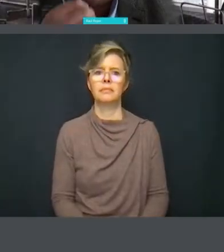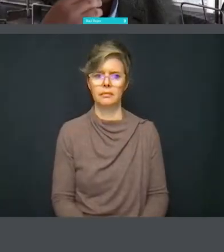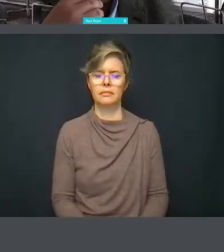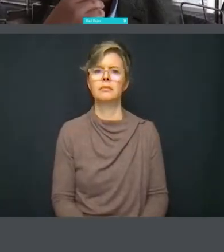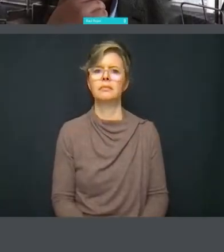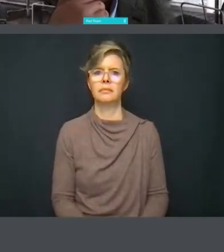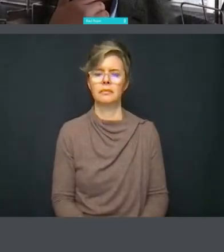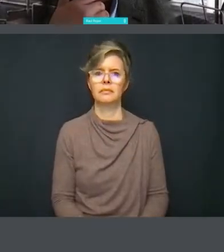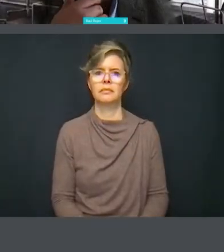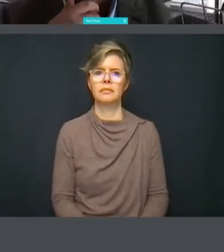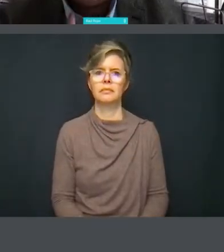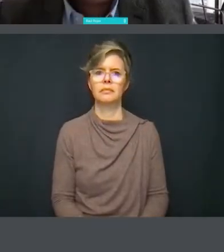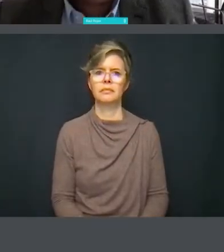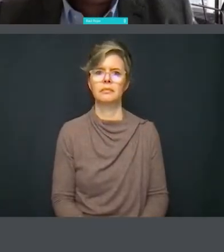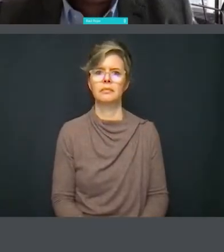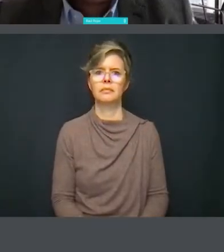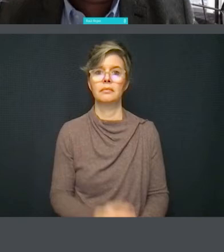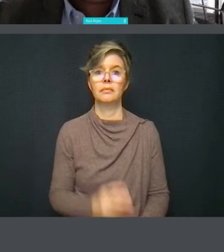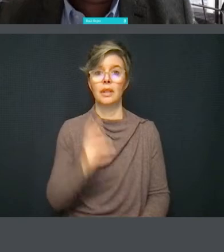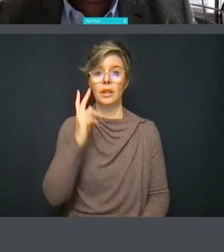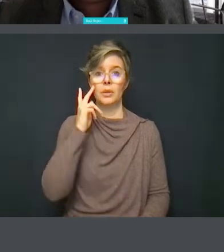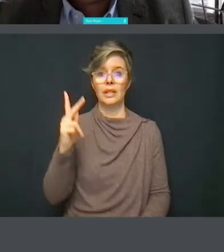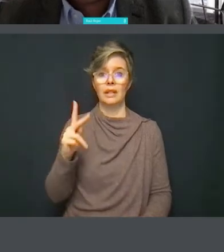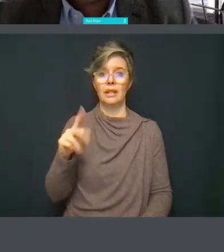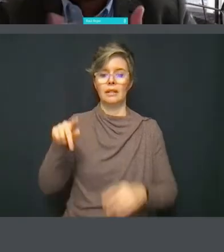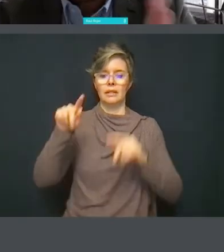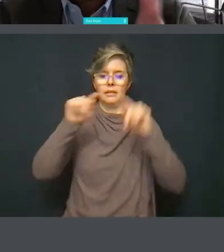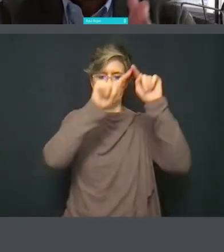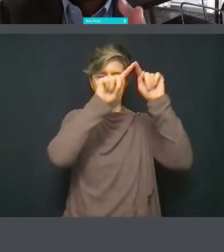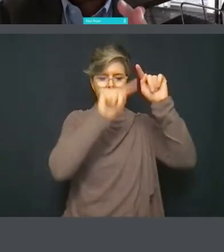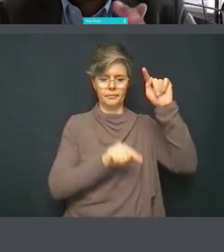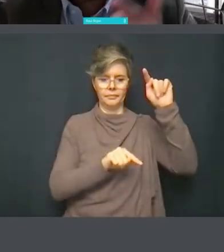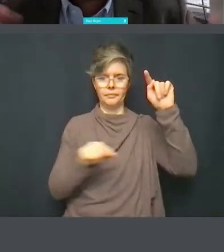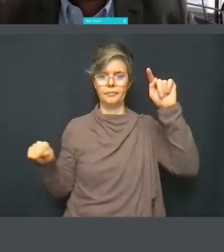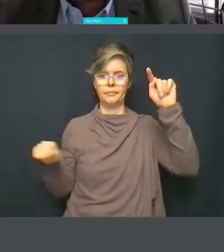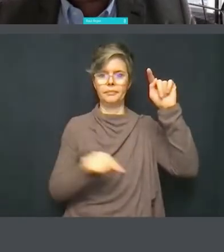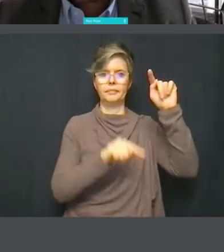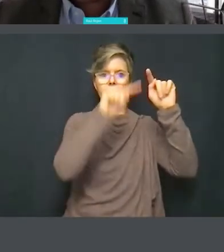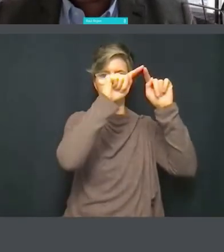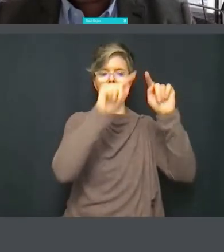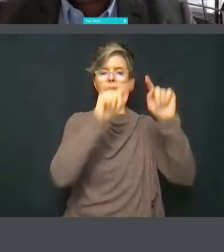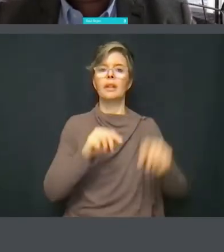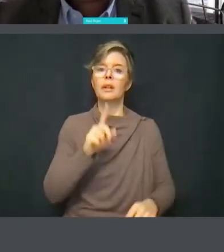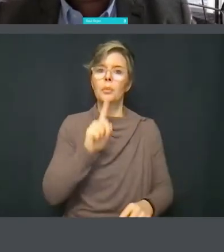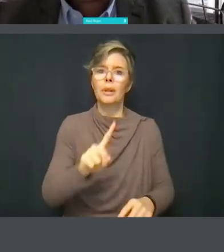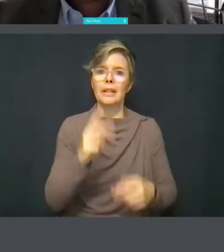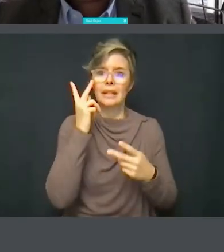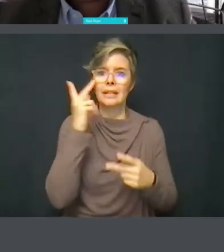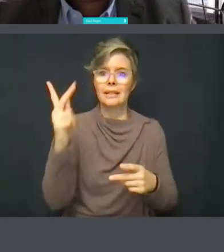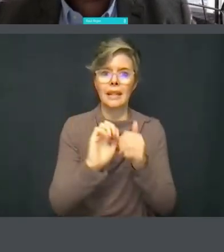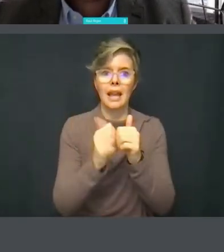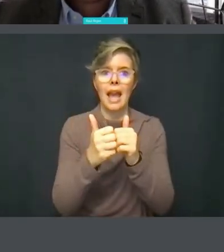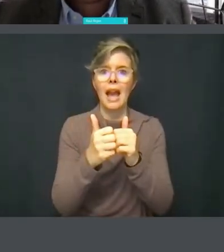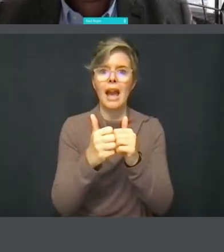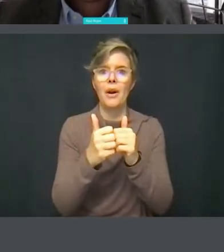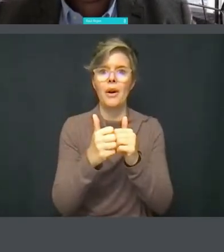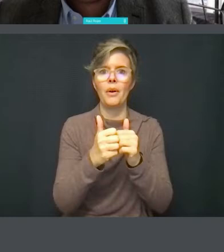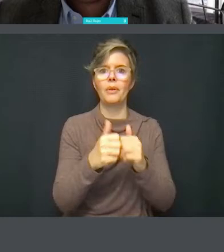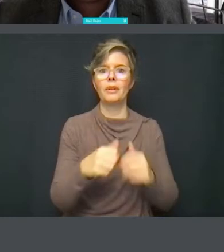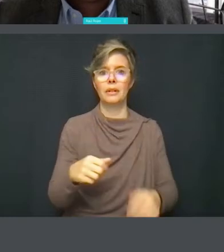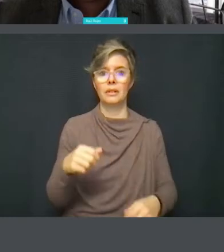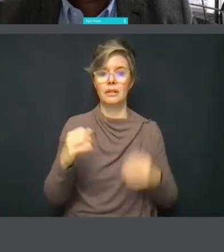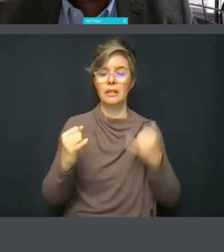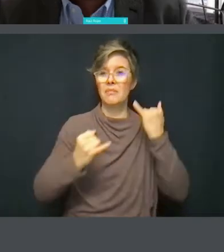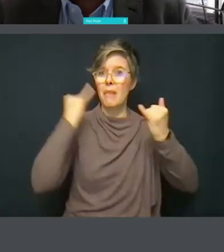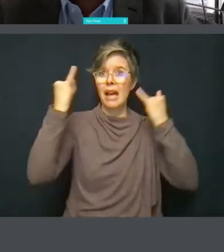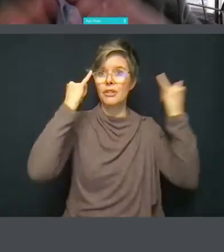illustration from Peña and colleagues, where they're taking kind of that continuum and they're really kind of plotting it, right? And if we were to